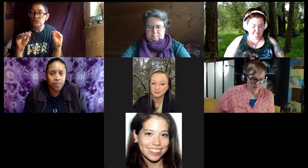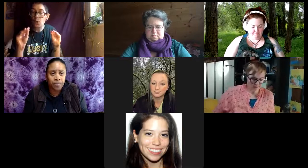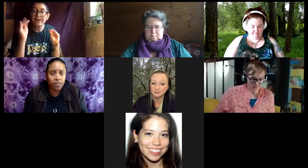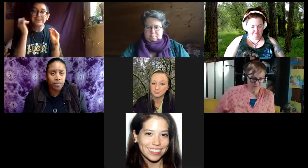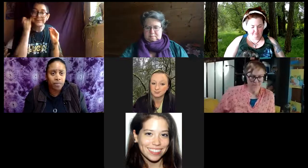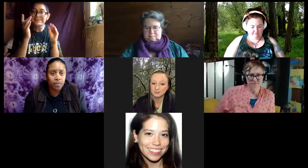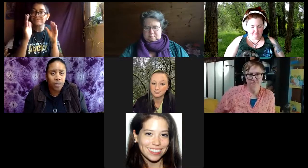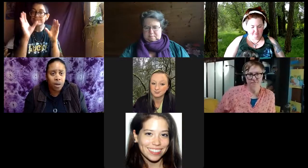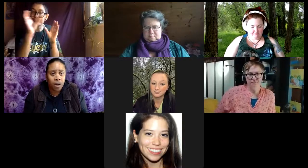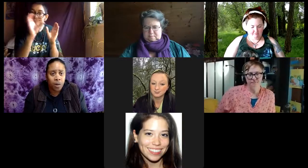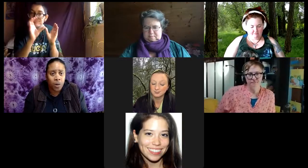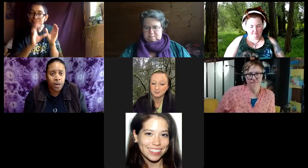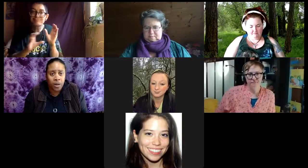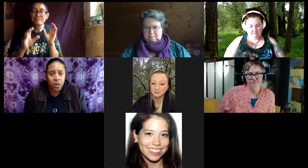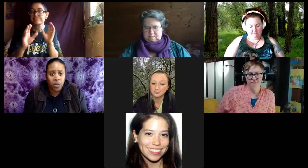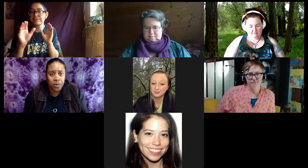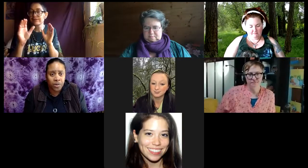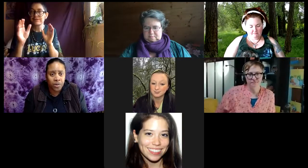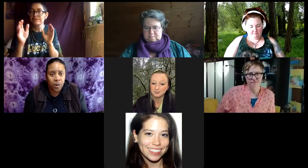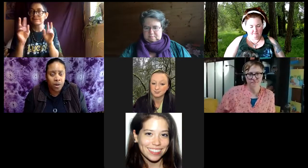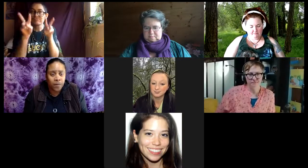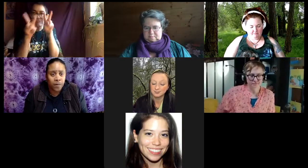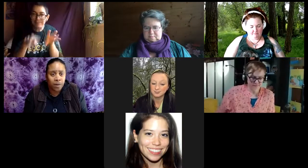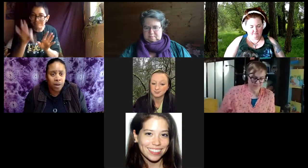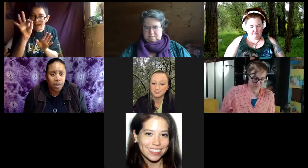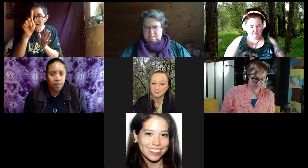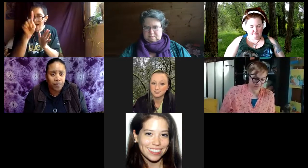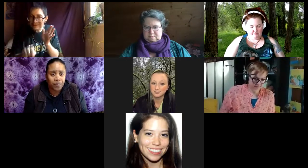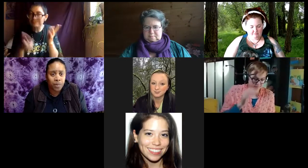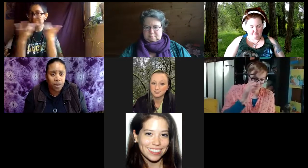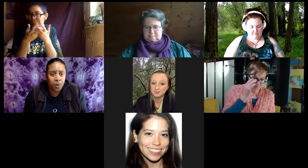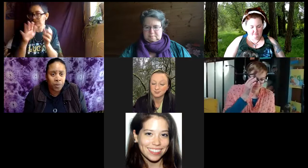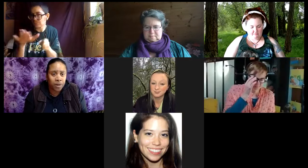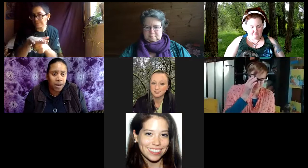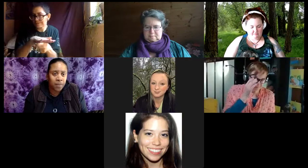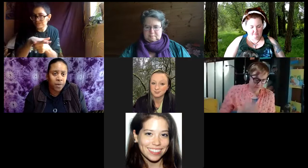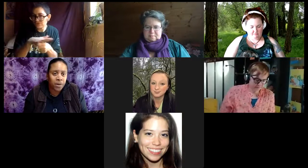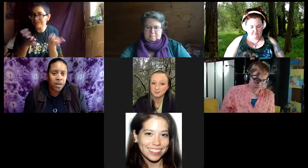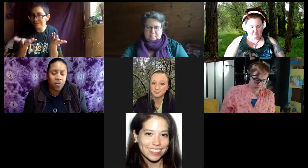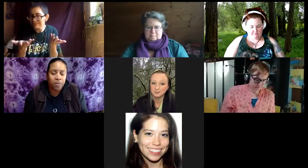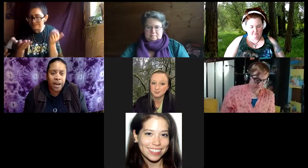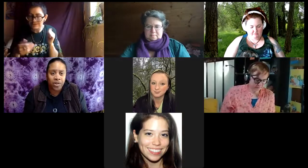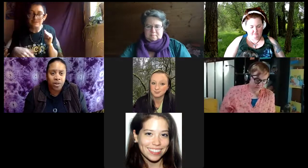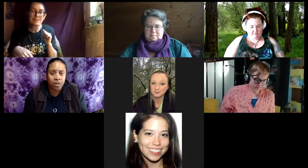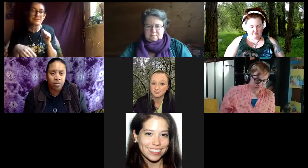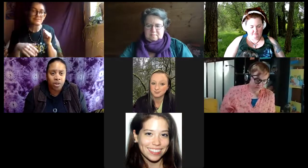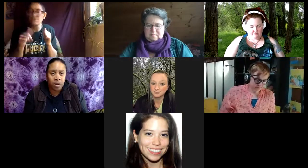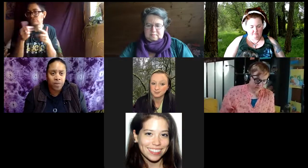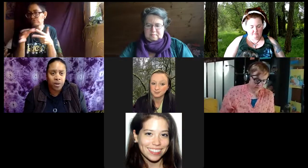or you can go to a bookstore and look for the appropriate kind of books that will match